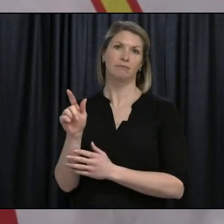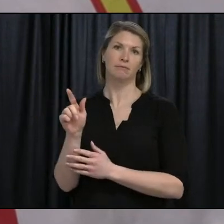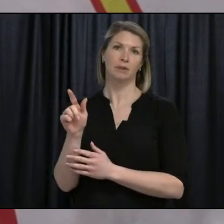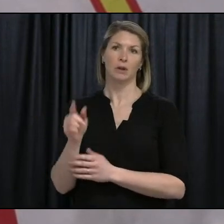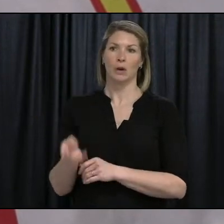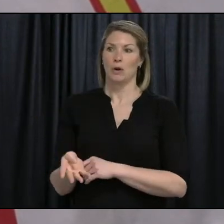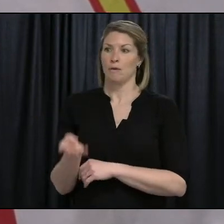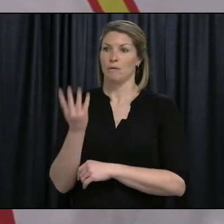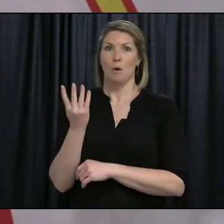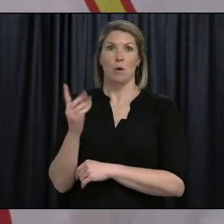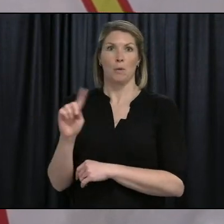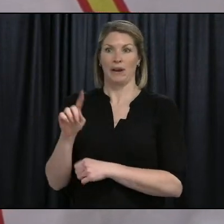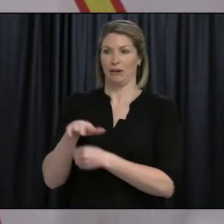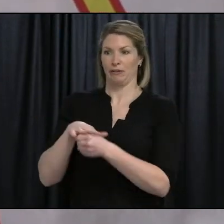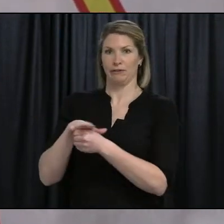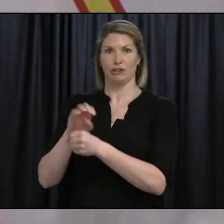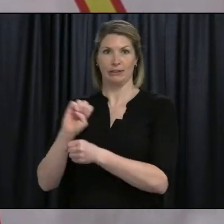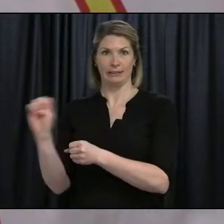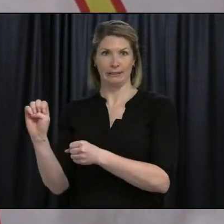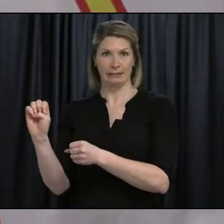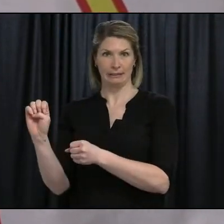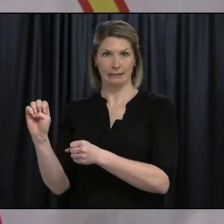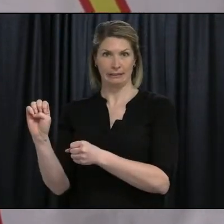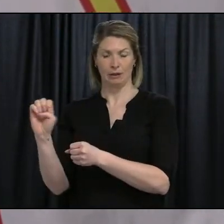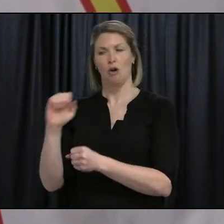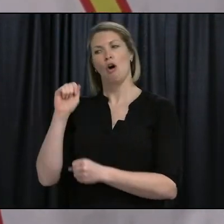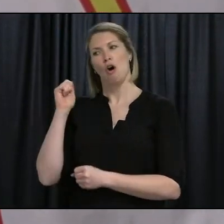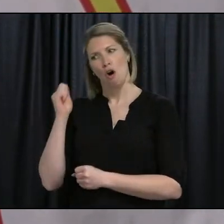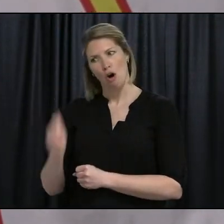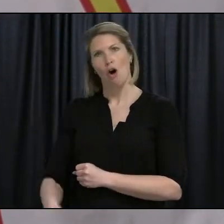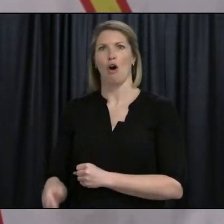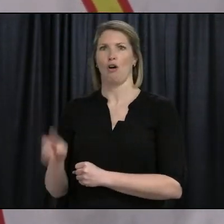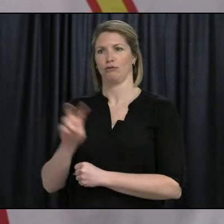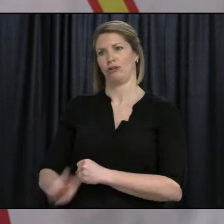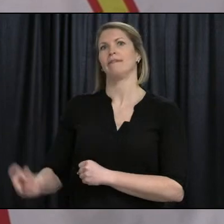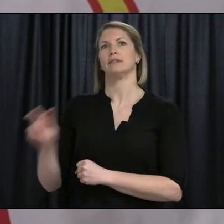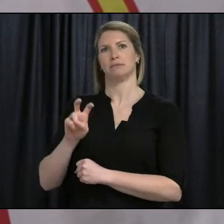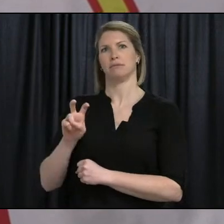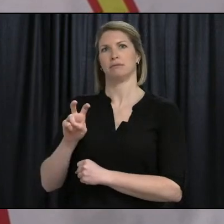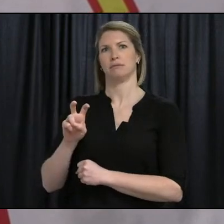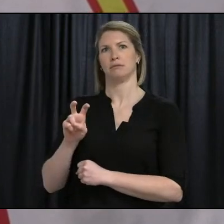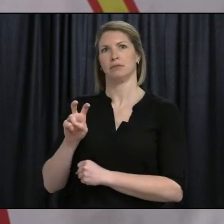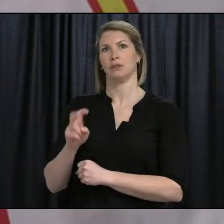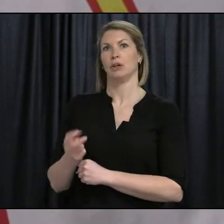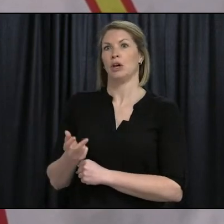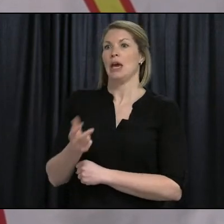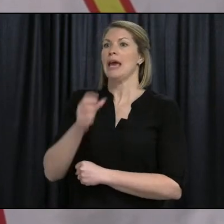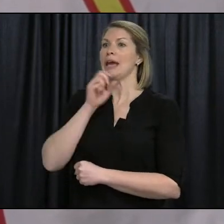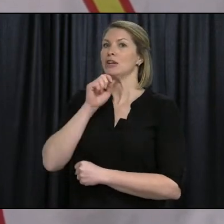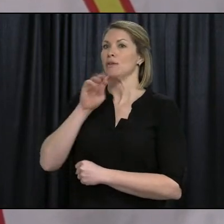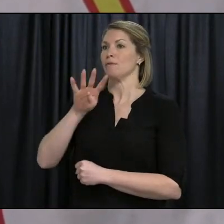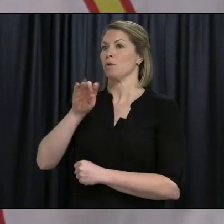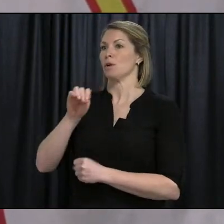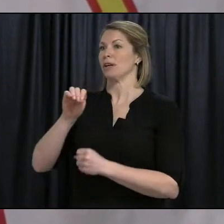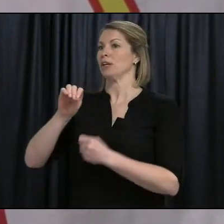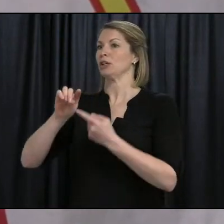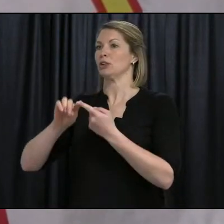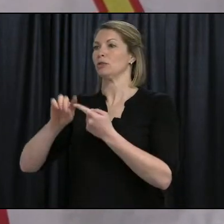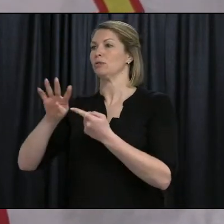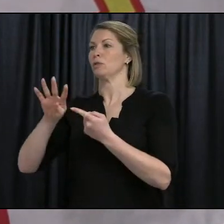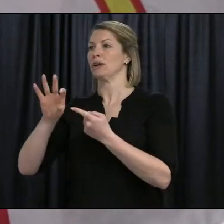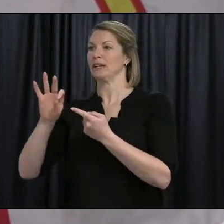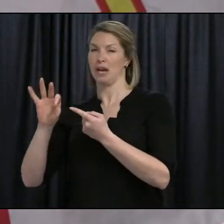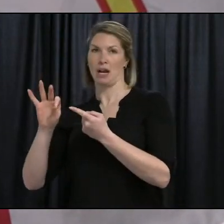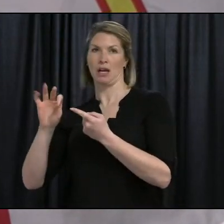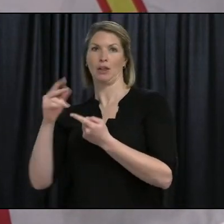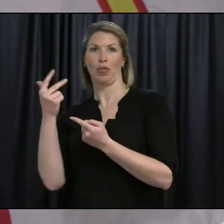4 cases are in Eastern Health, and all are travel-related. 3 are between the ages of 40 and 49 years, and the